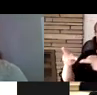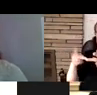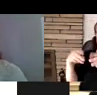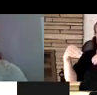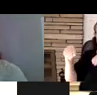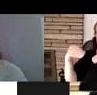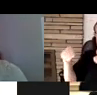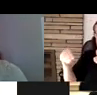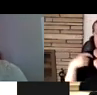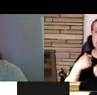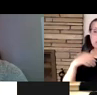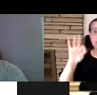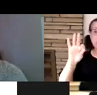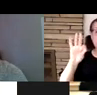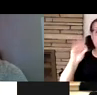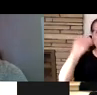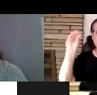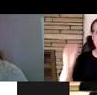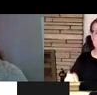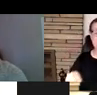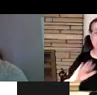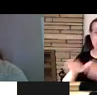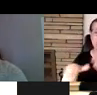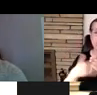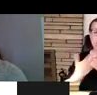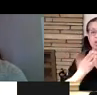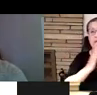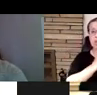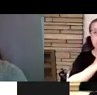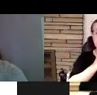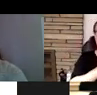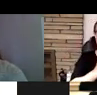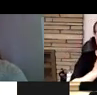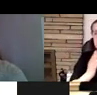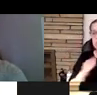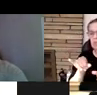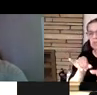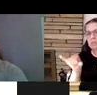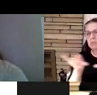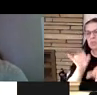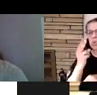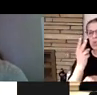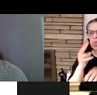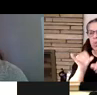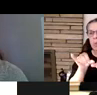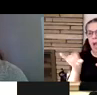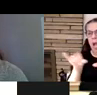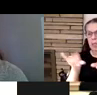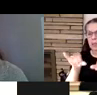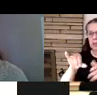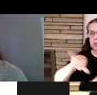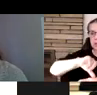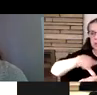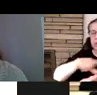covers 90% of all boardings on bus and light rail within a 2 to 3 minute walk from the stop, factoring in the ability for riders